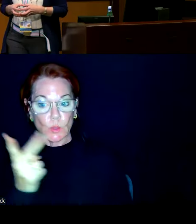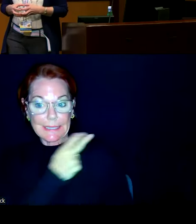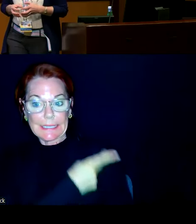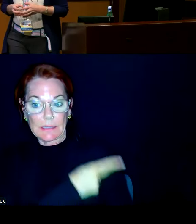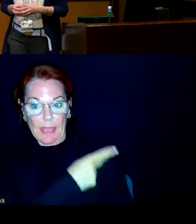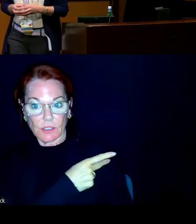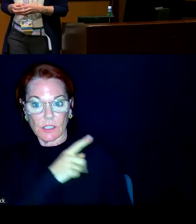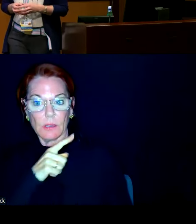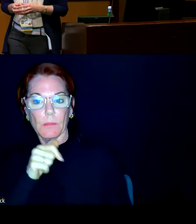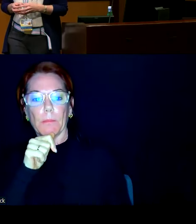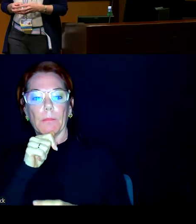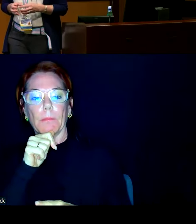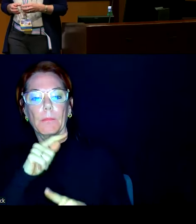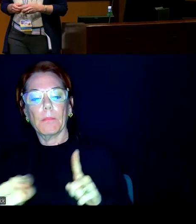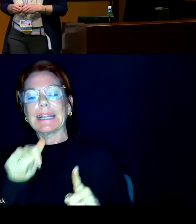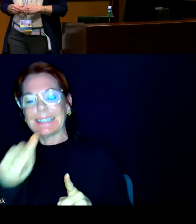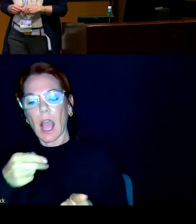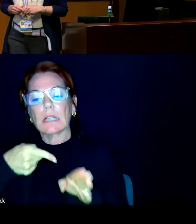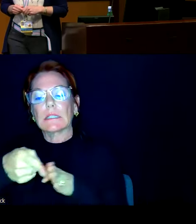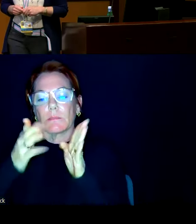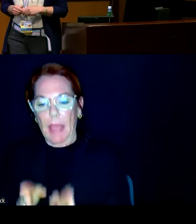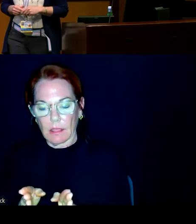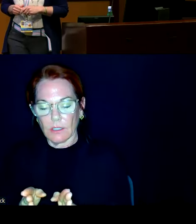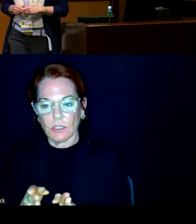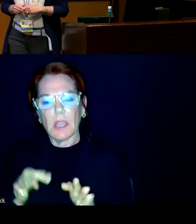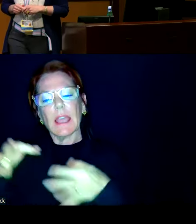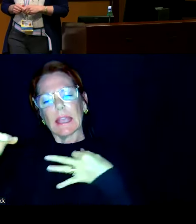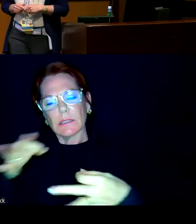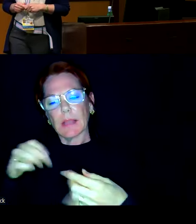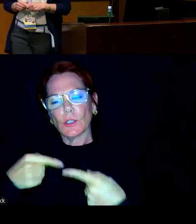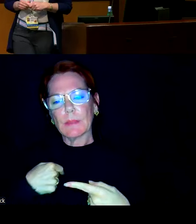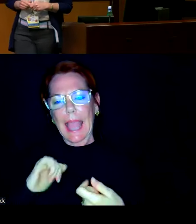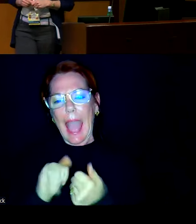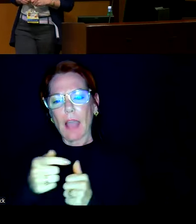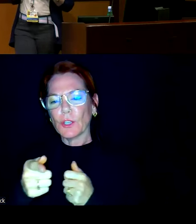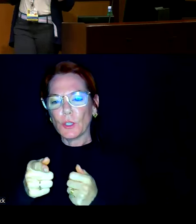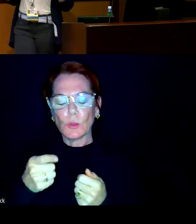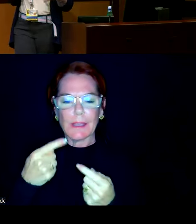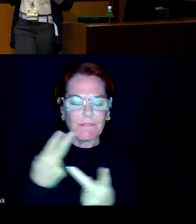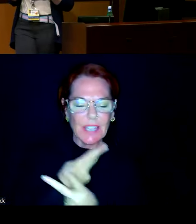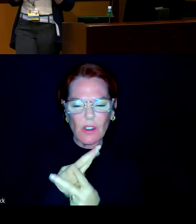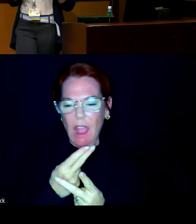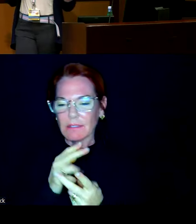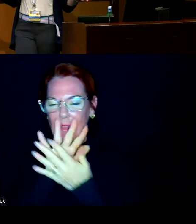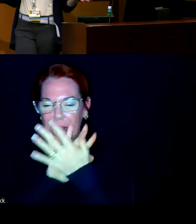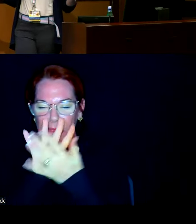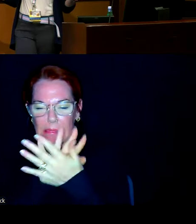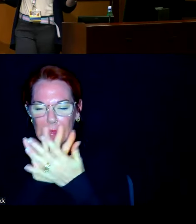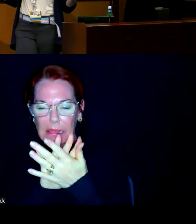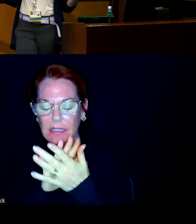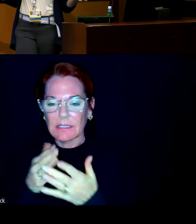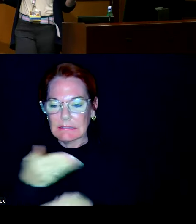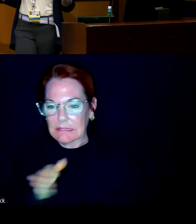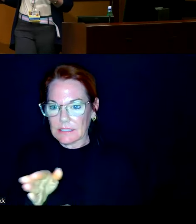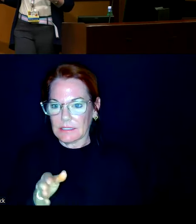specialist, can you help me understand how you navigate such murky evidentiary waters? And to put in perspective too, I came